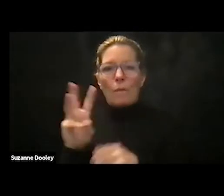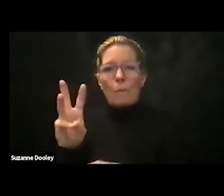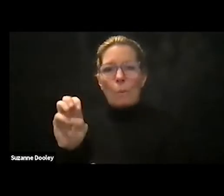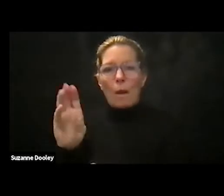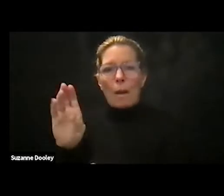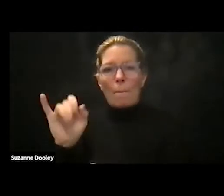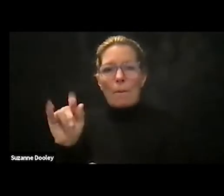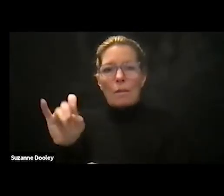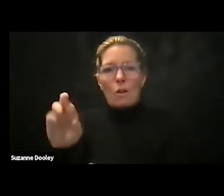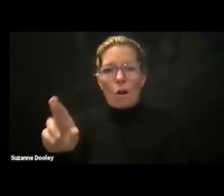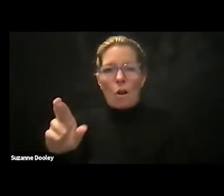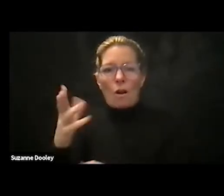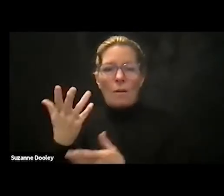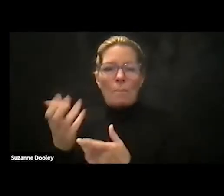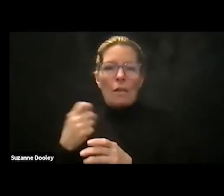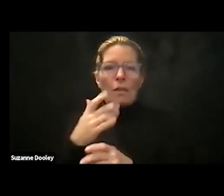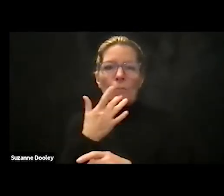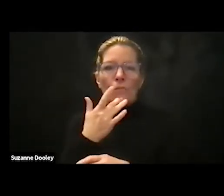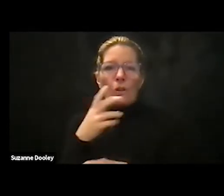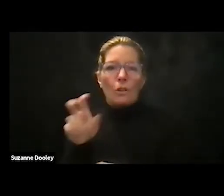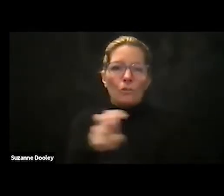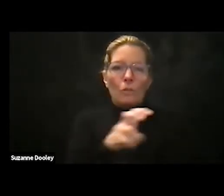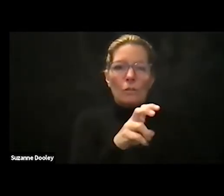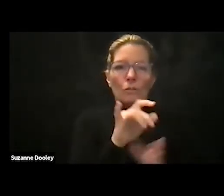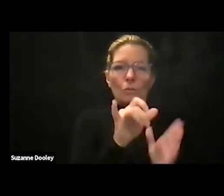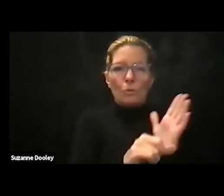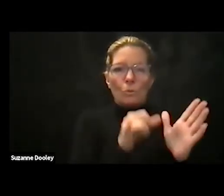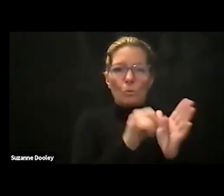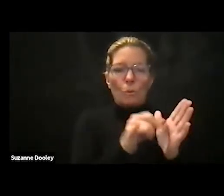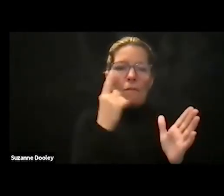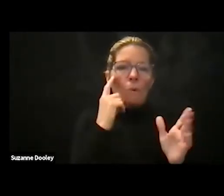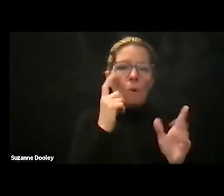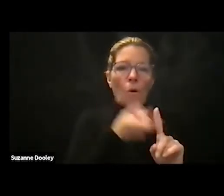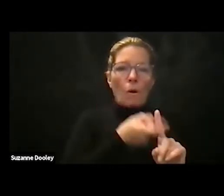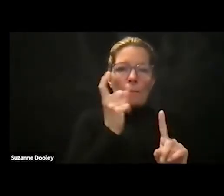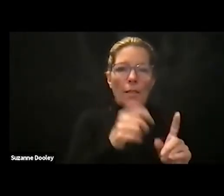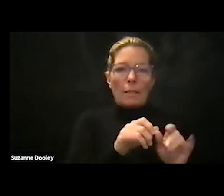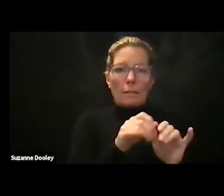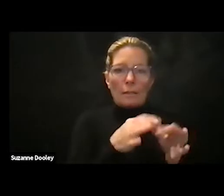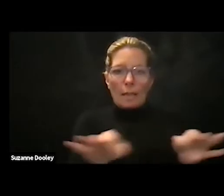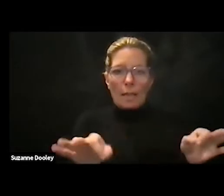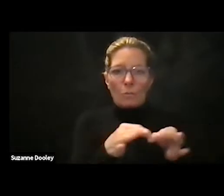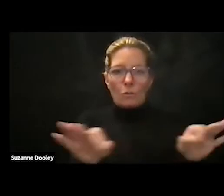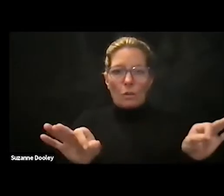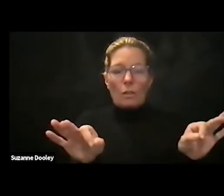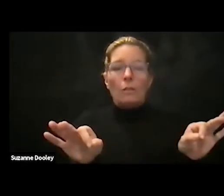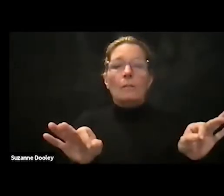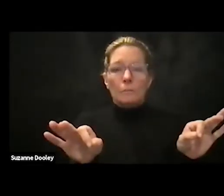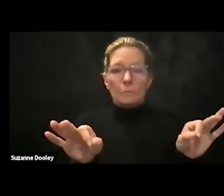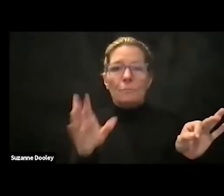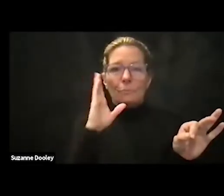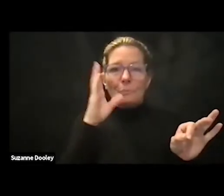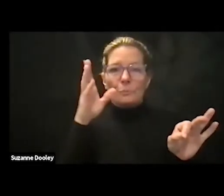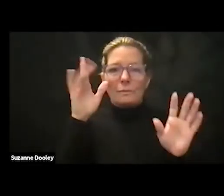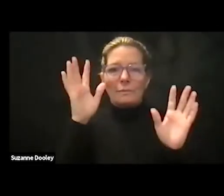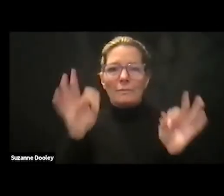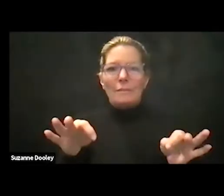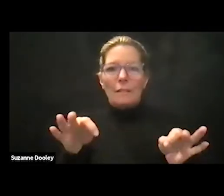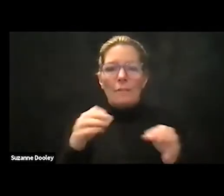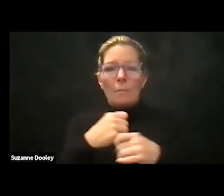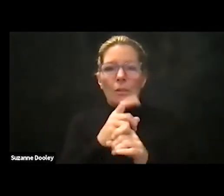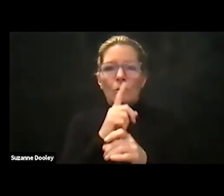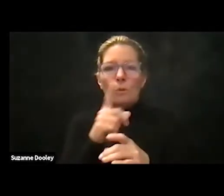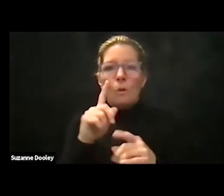so you might want to hop onto the YouTube for the auto captioning. And we'll definitely make sure that when we post